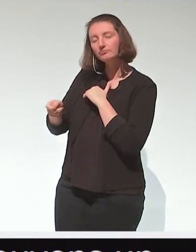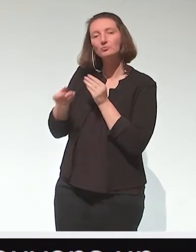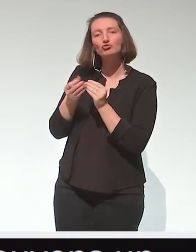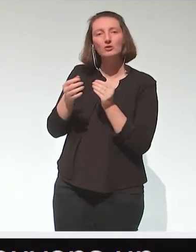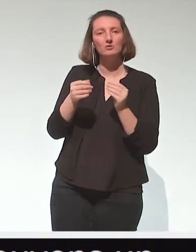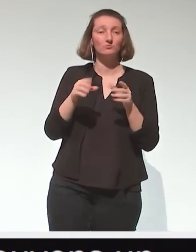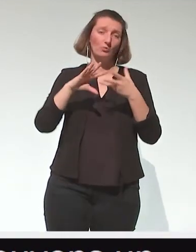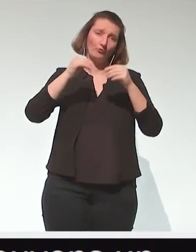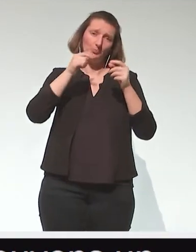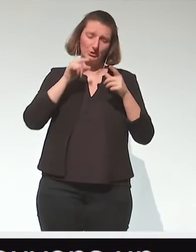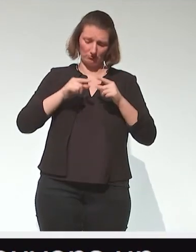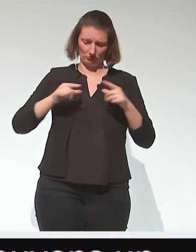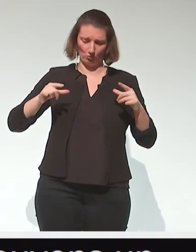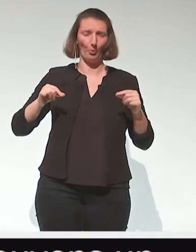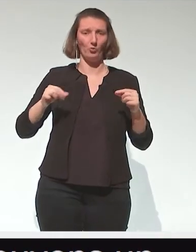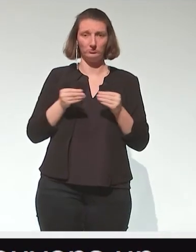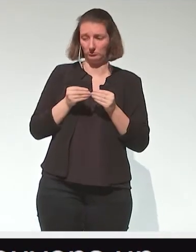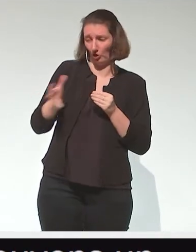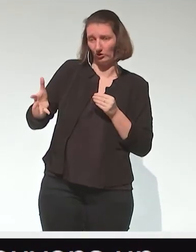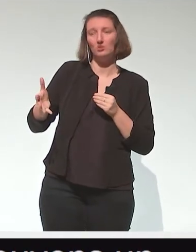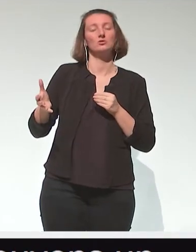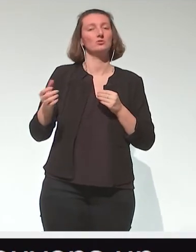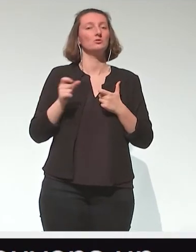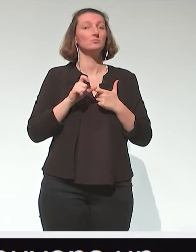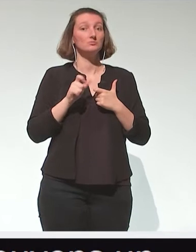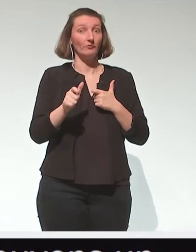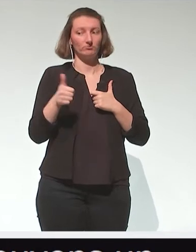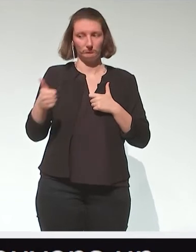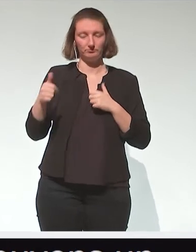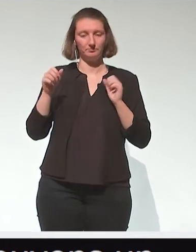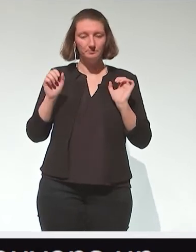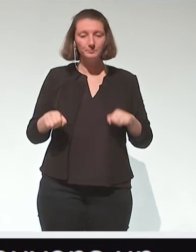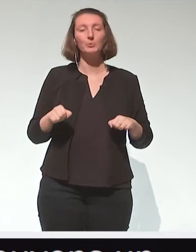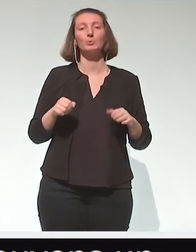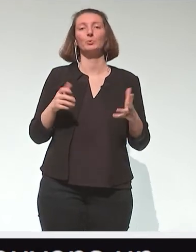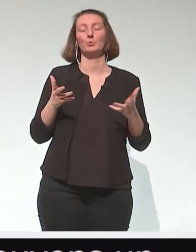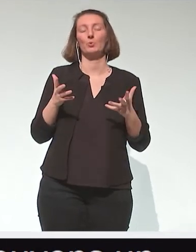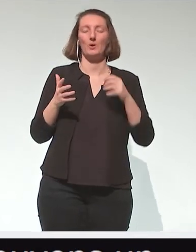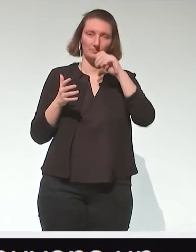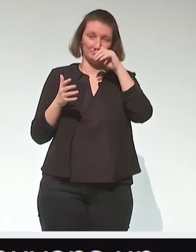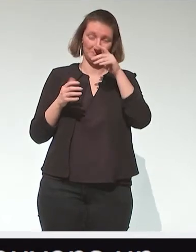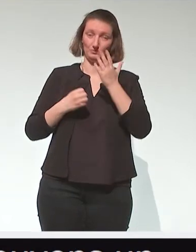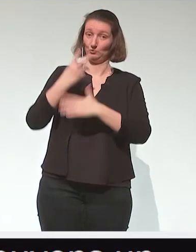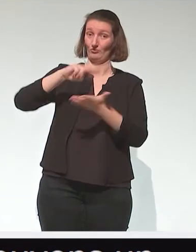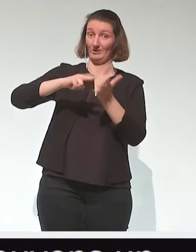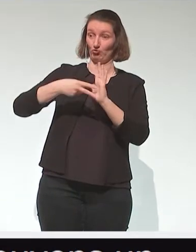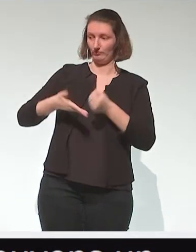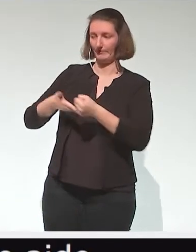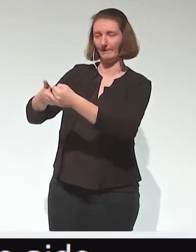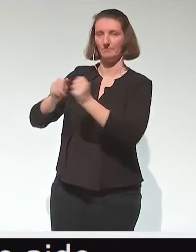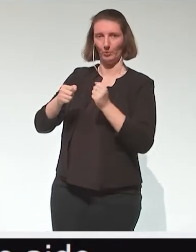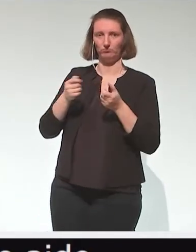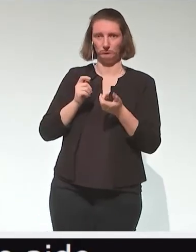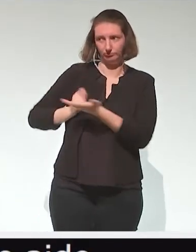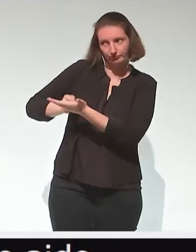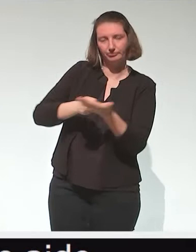voucher the assistive technology. And this has helped a lot. For the persons